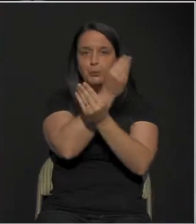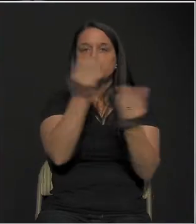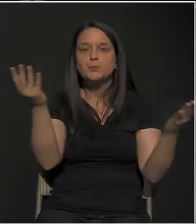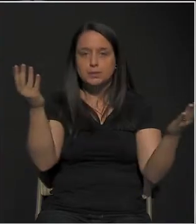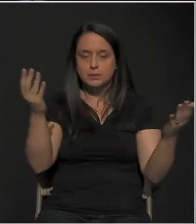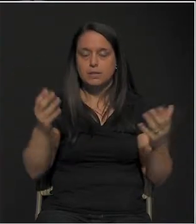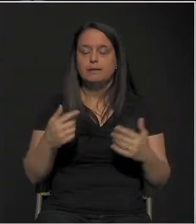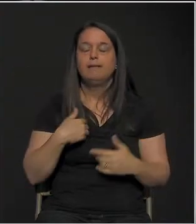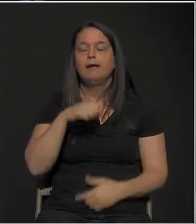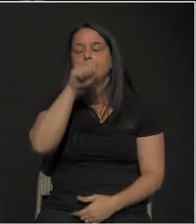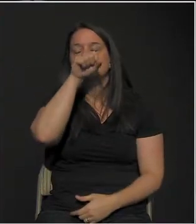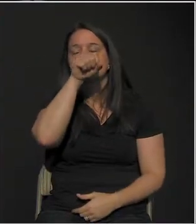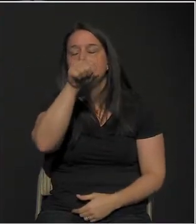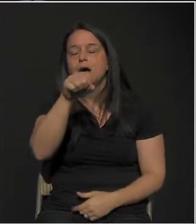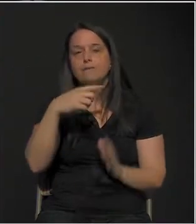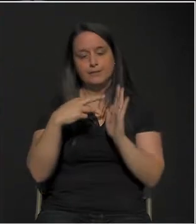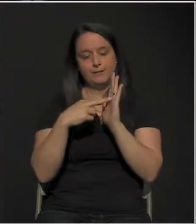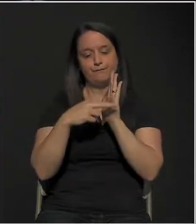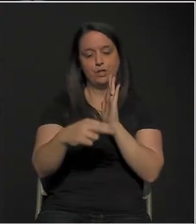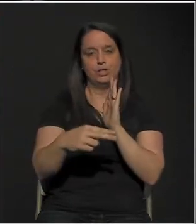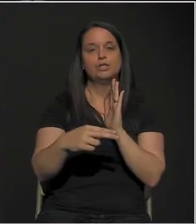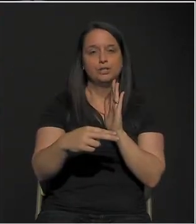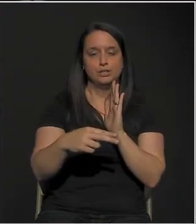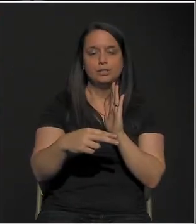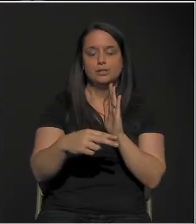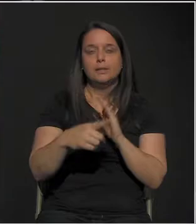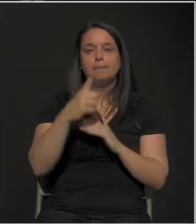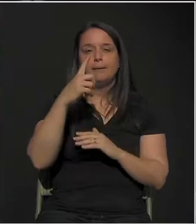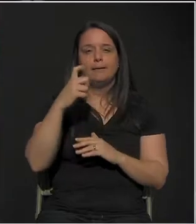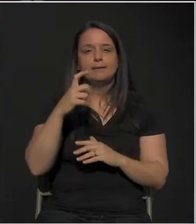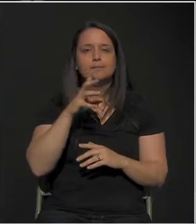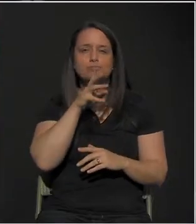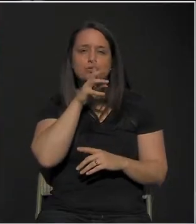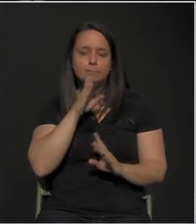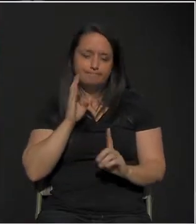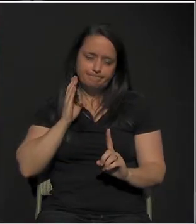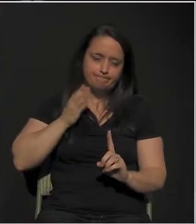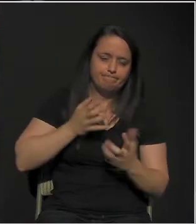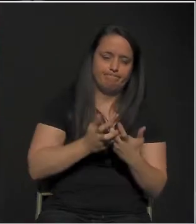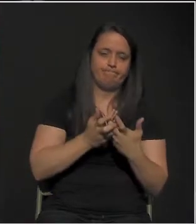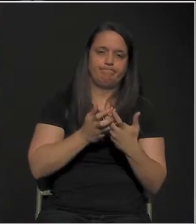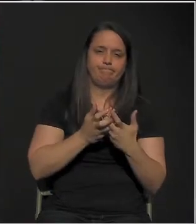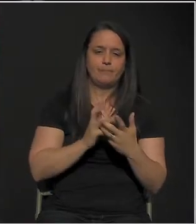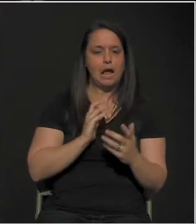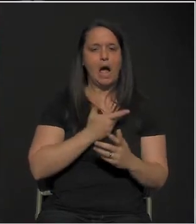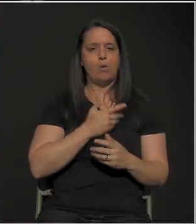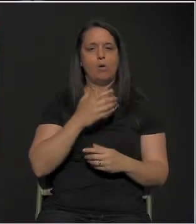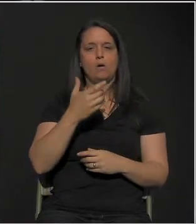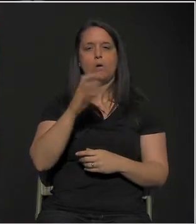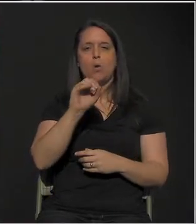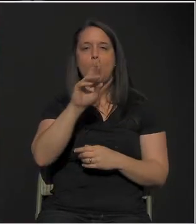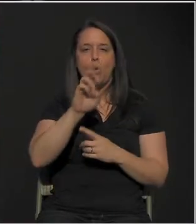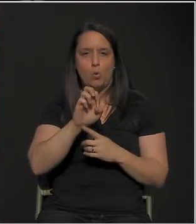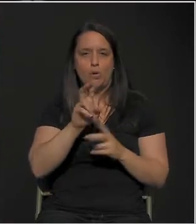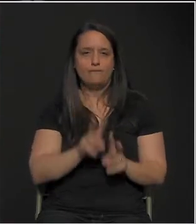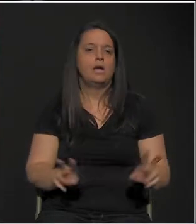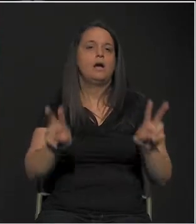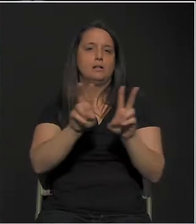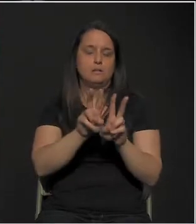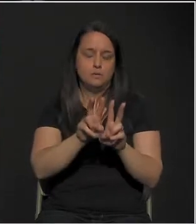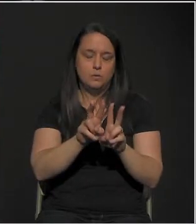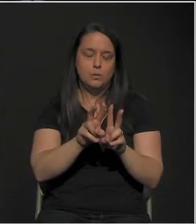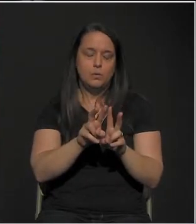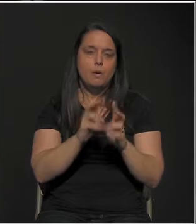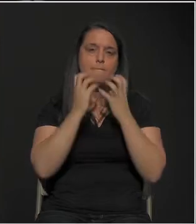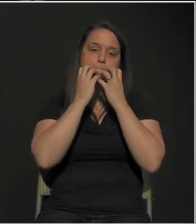because this verse speaks so much to who we are as a church and our core value, passion over